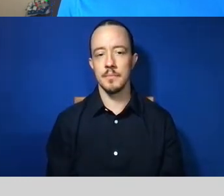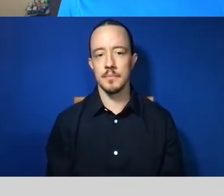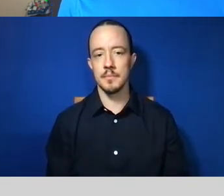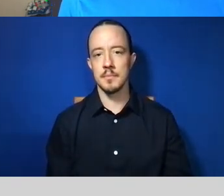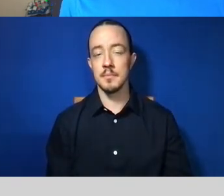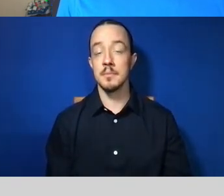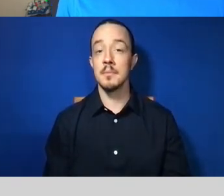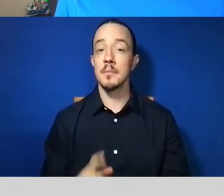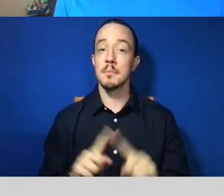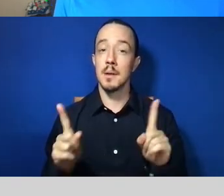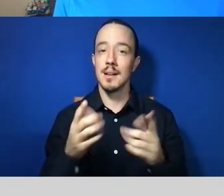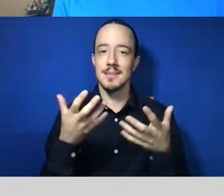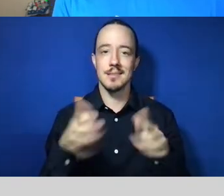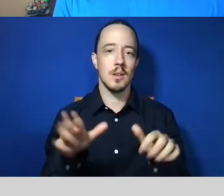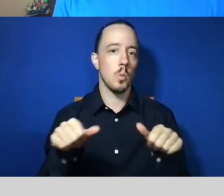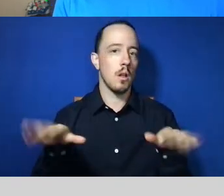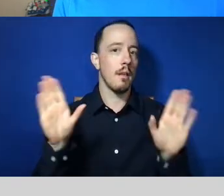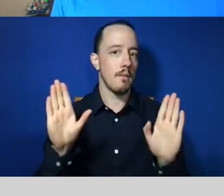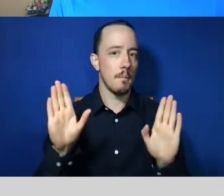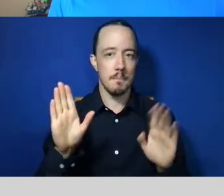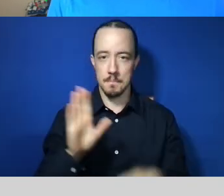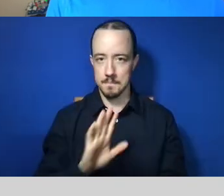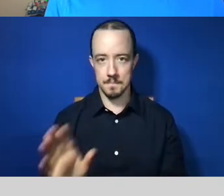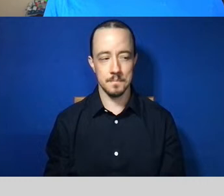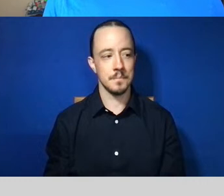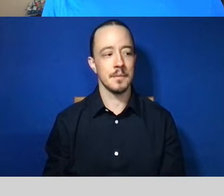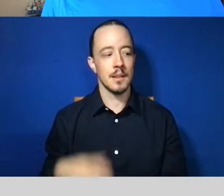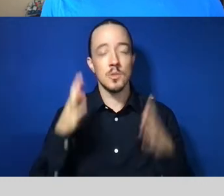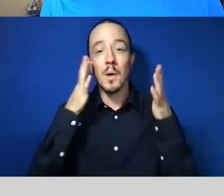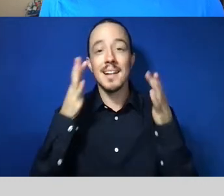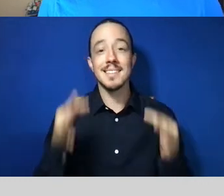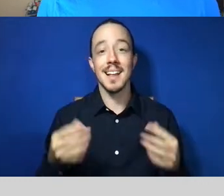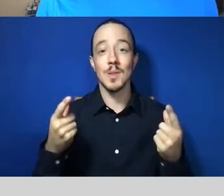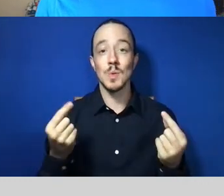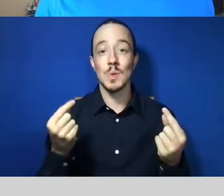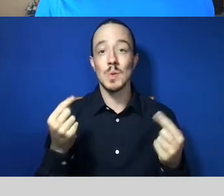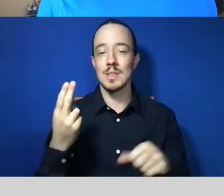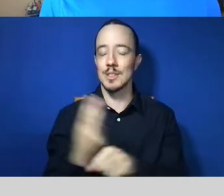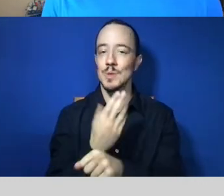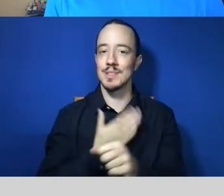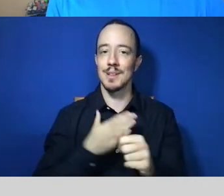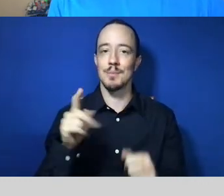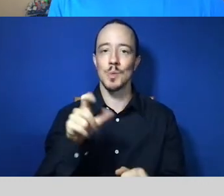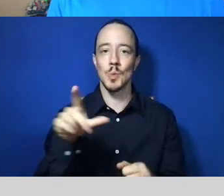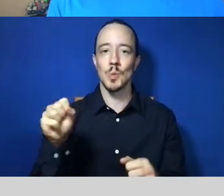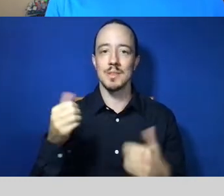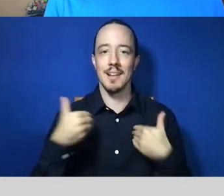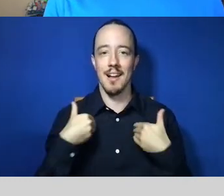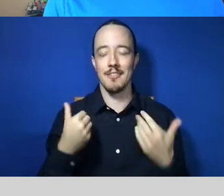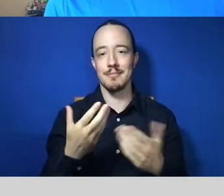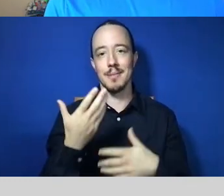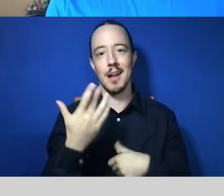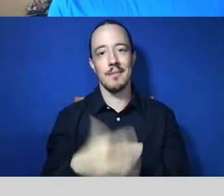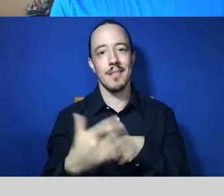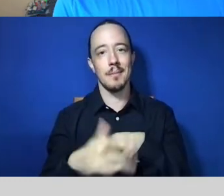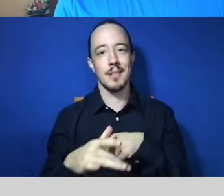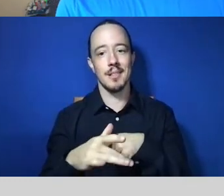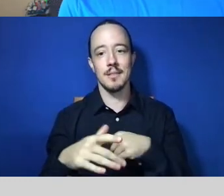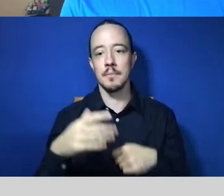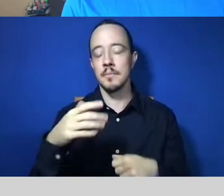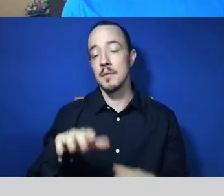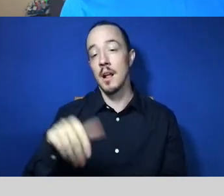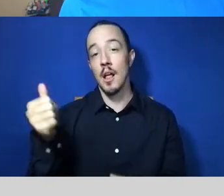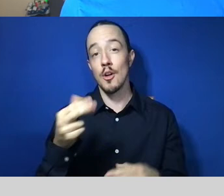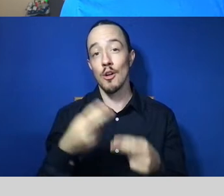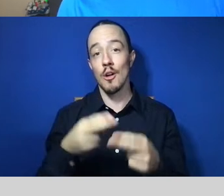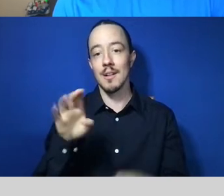But I wasn't giving up yet, and from there I decided to lean on some of the tools that I had at my disposal. And one of